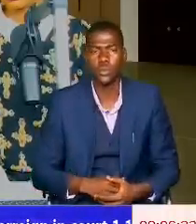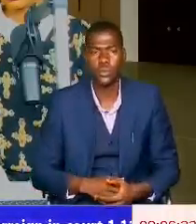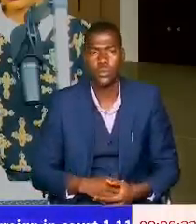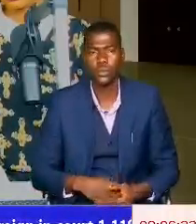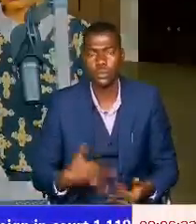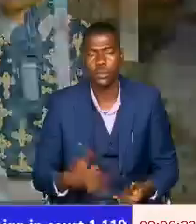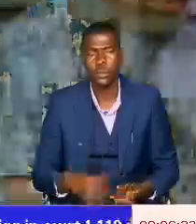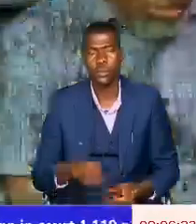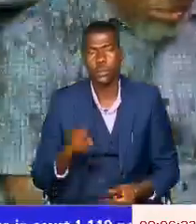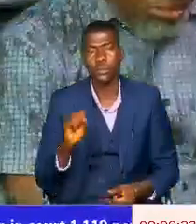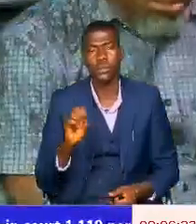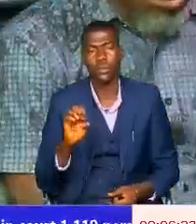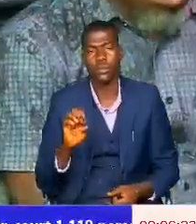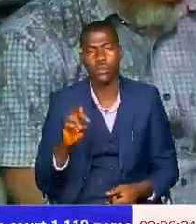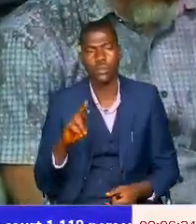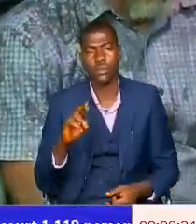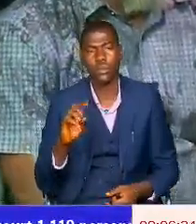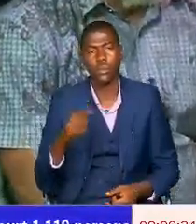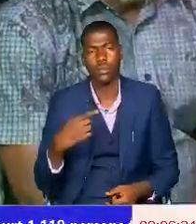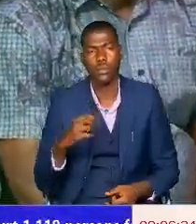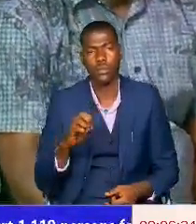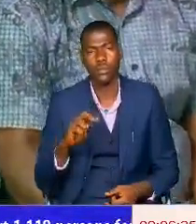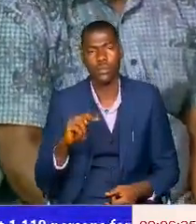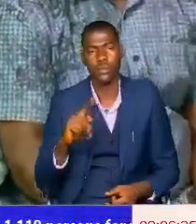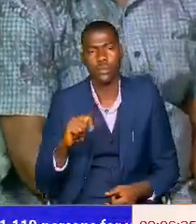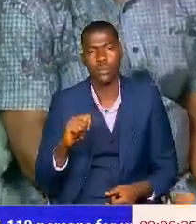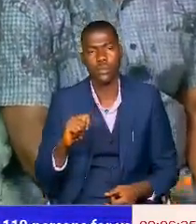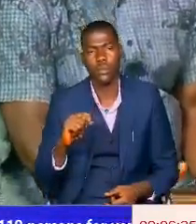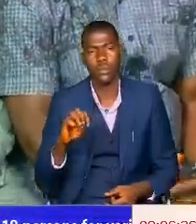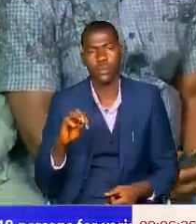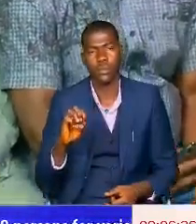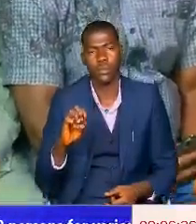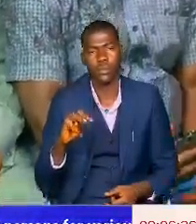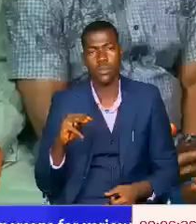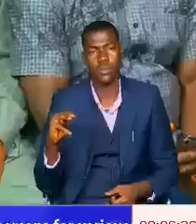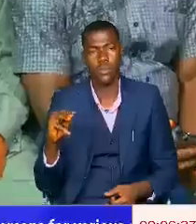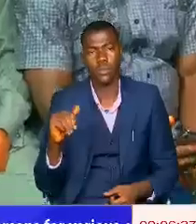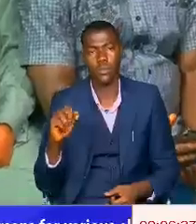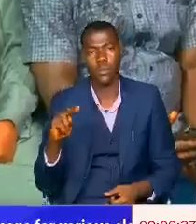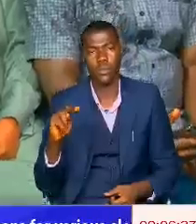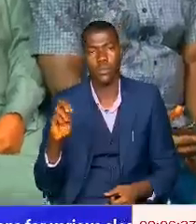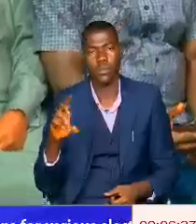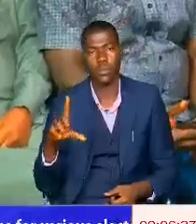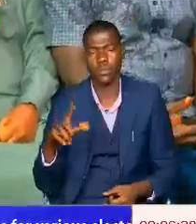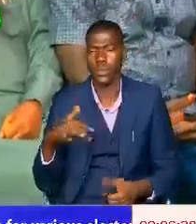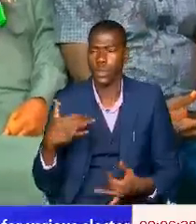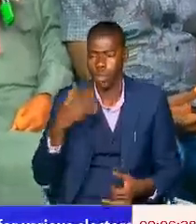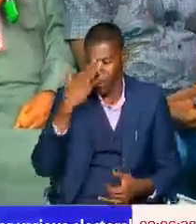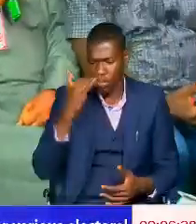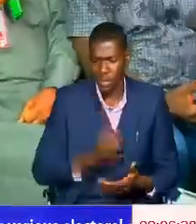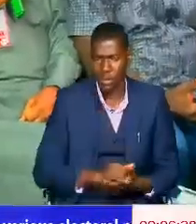Emmanuel. Sergeant Emmanuel, you know, say this chairman, MBA Buhari branch.